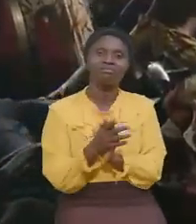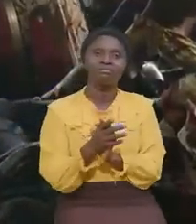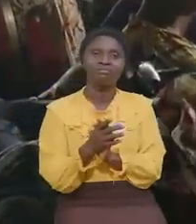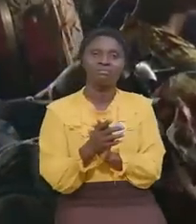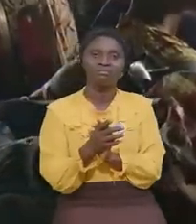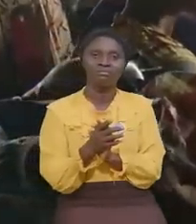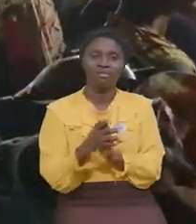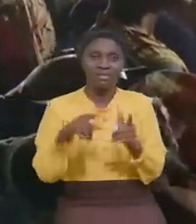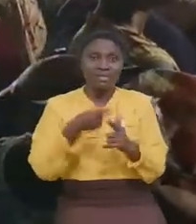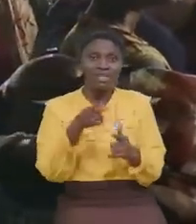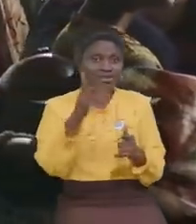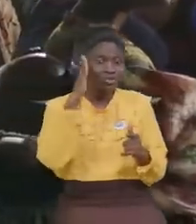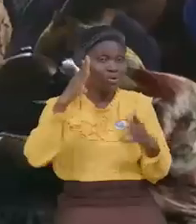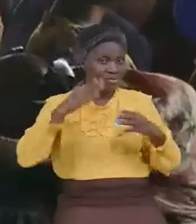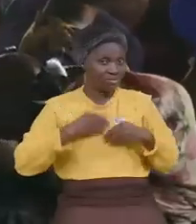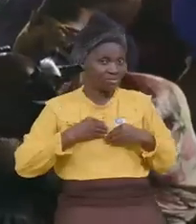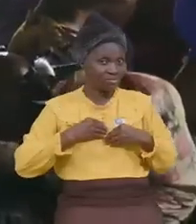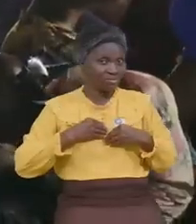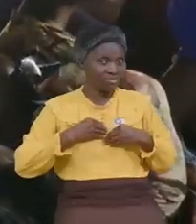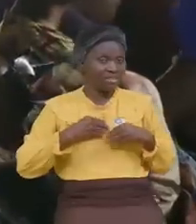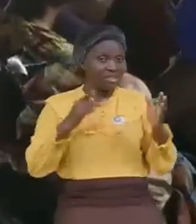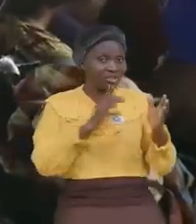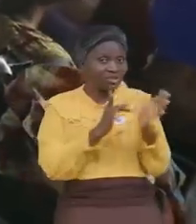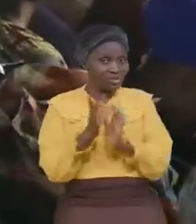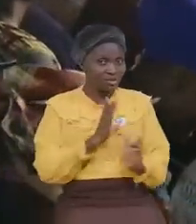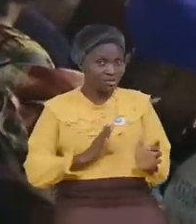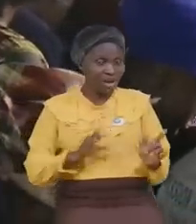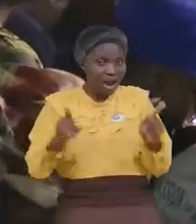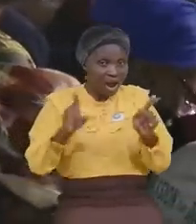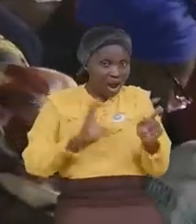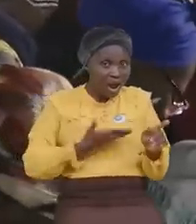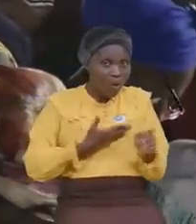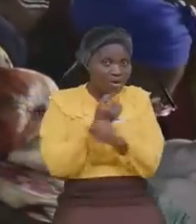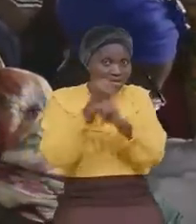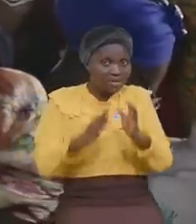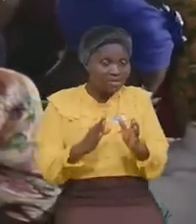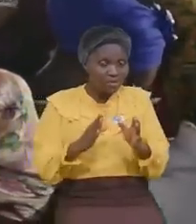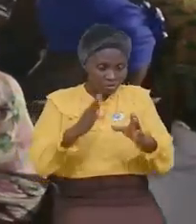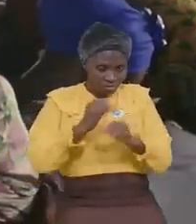you receive Christ, our Savior, joyfully.